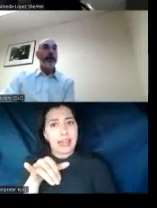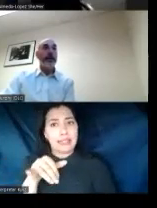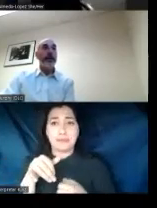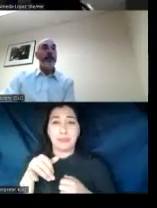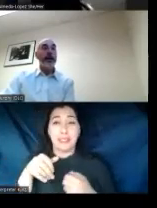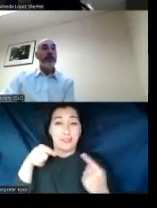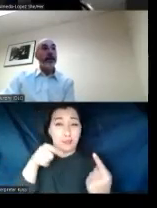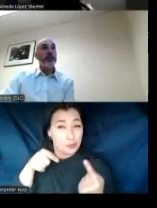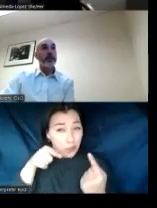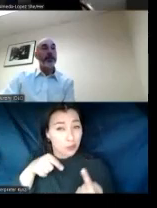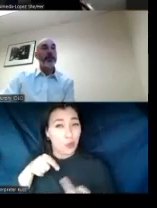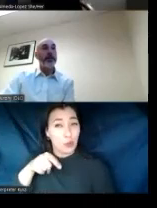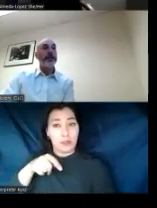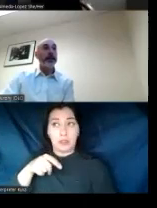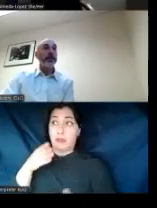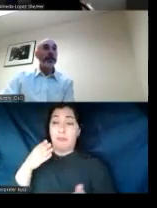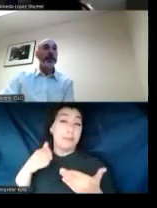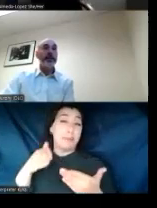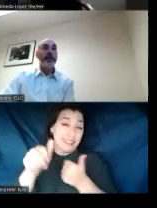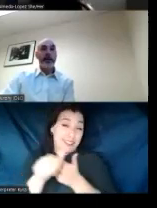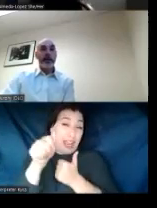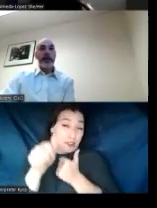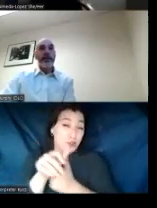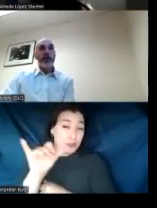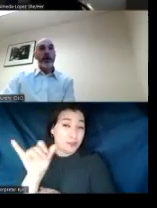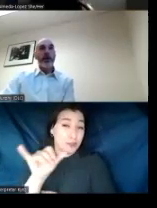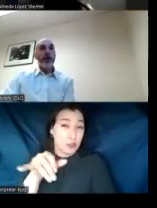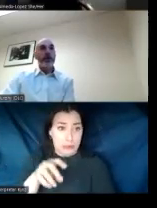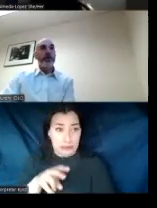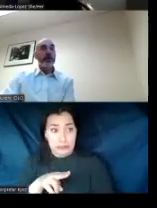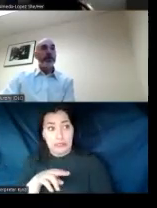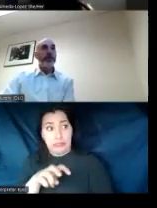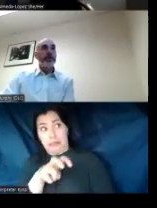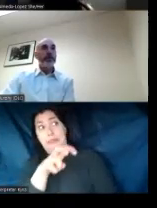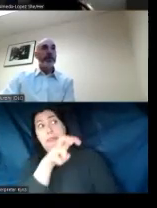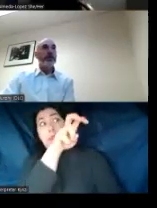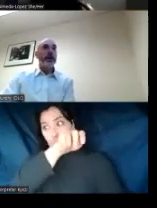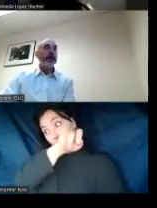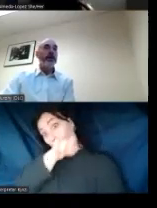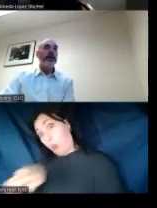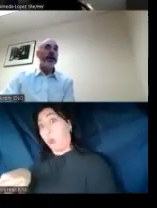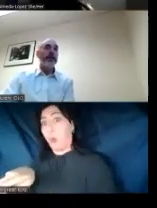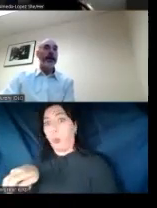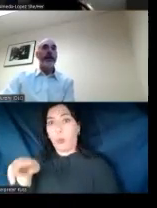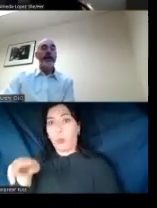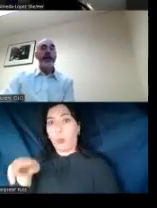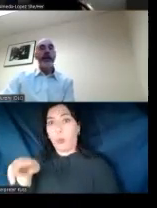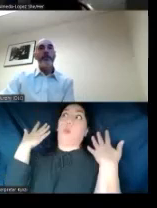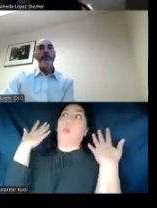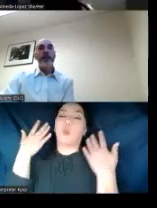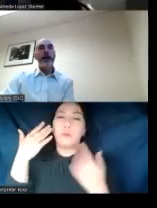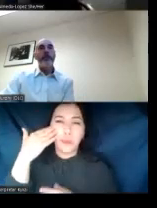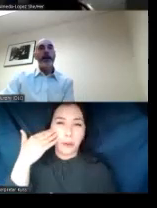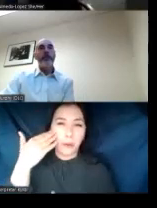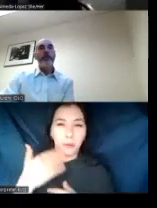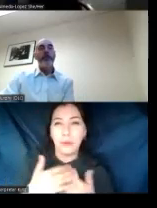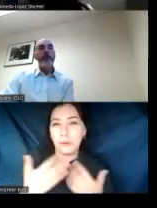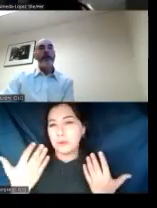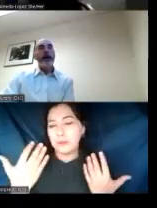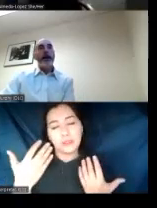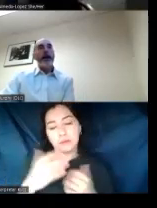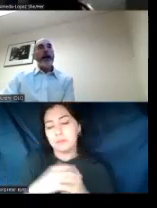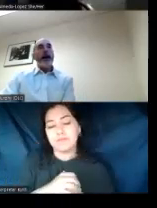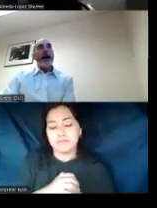difficult and possibly also very dangerous for a wheelchair user to try to navigate that ramp.